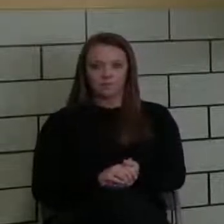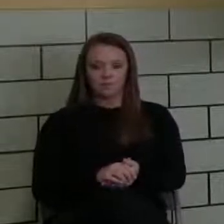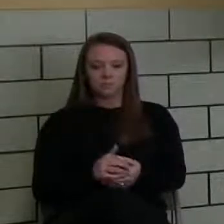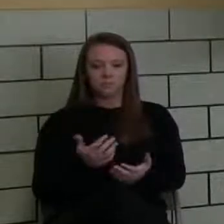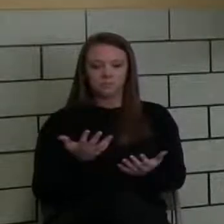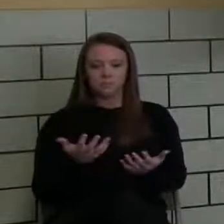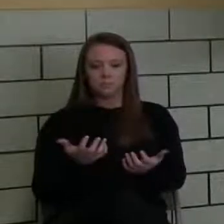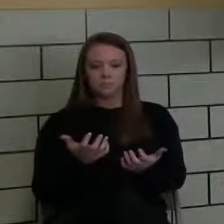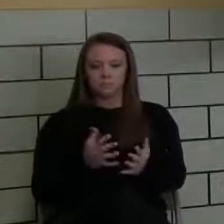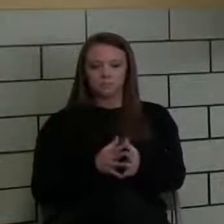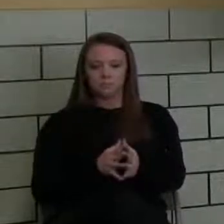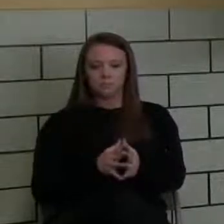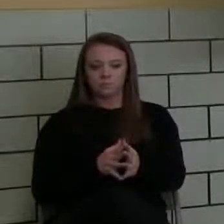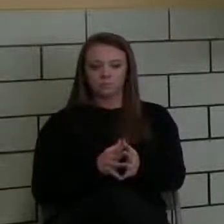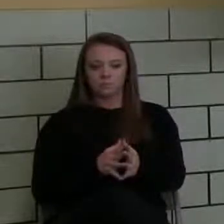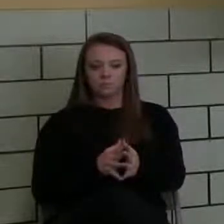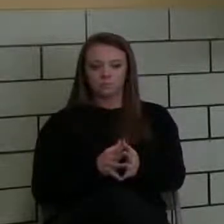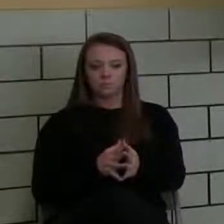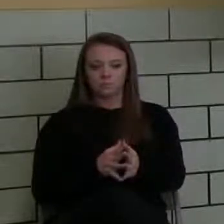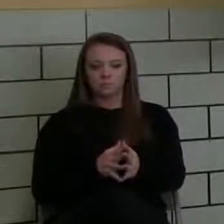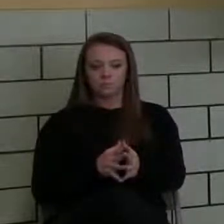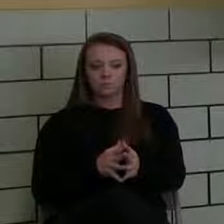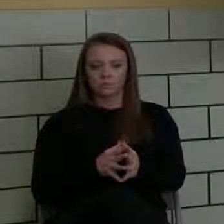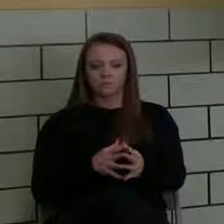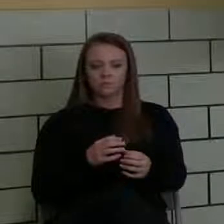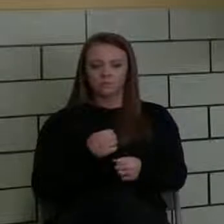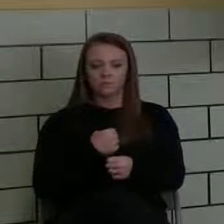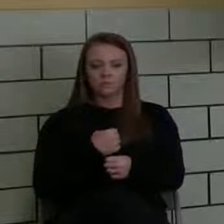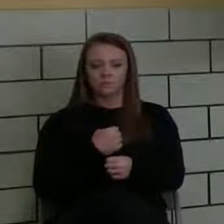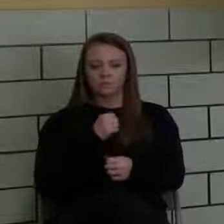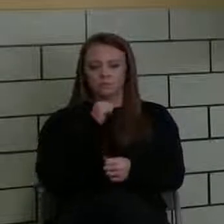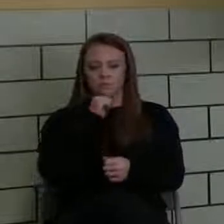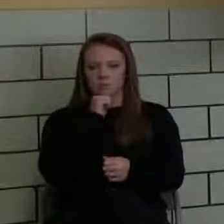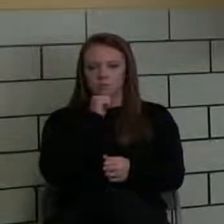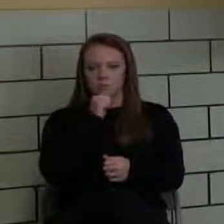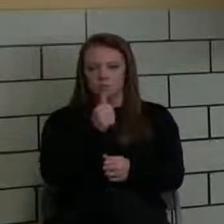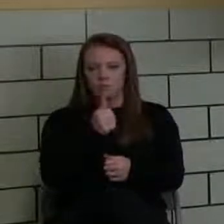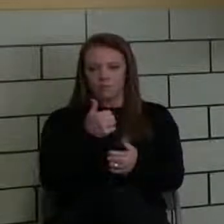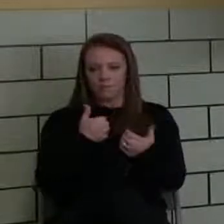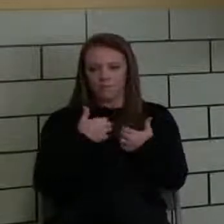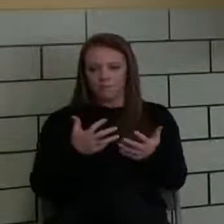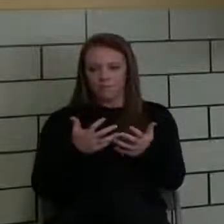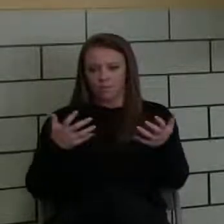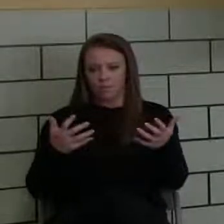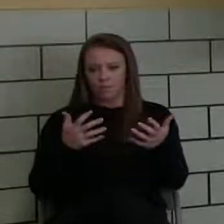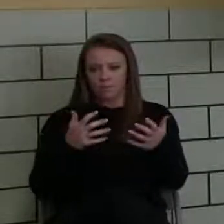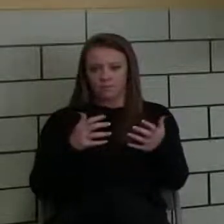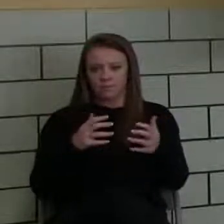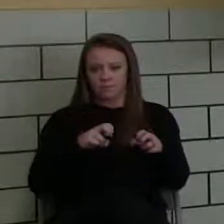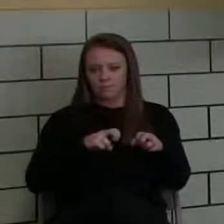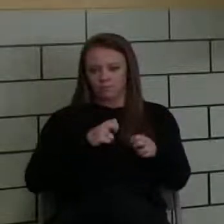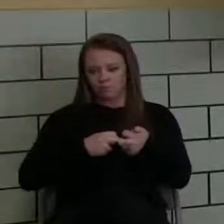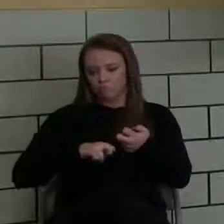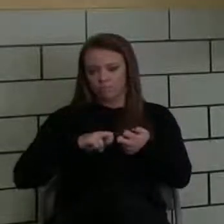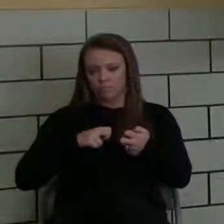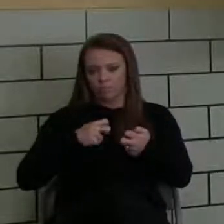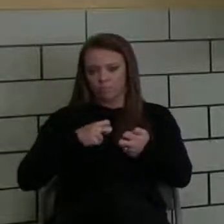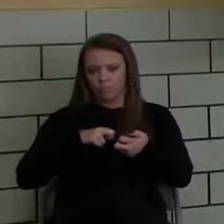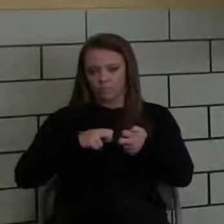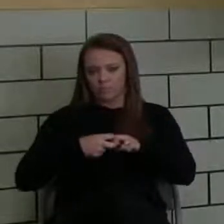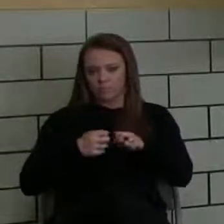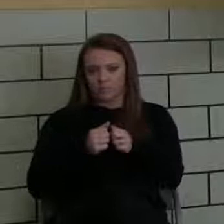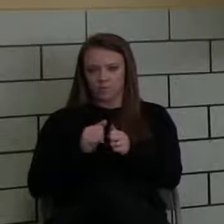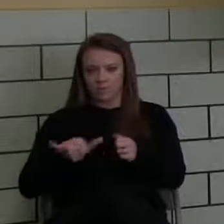go to make a turn and create that conflict for you all. So there's things like that that are going to be done. Some of that's already in